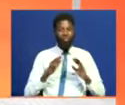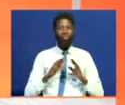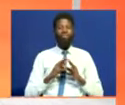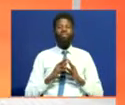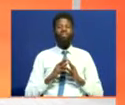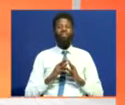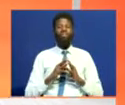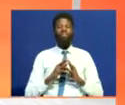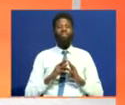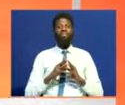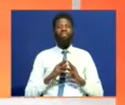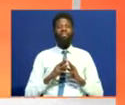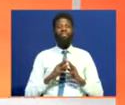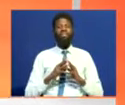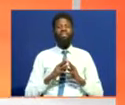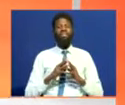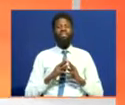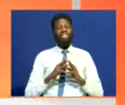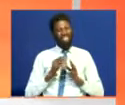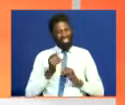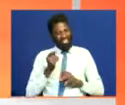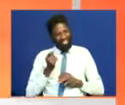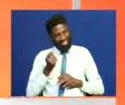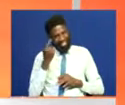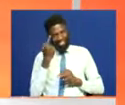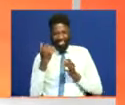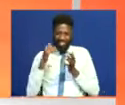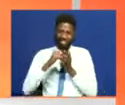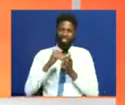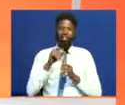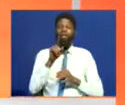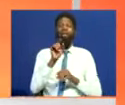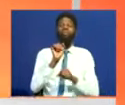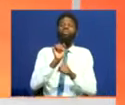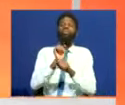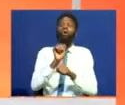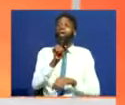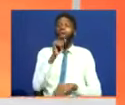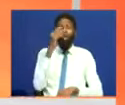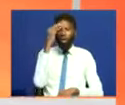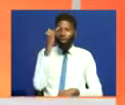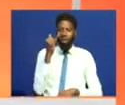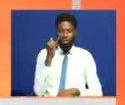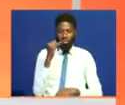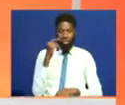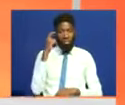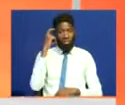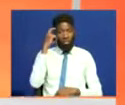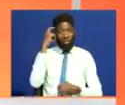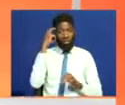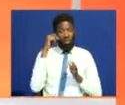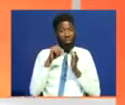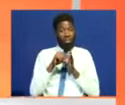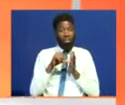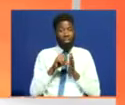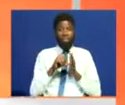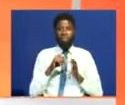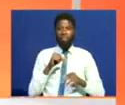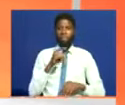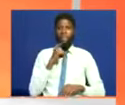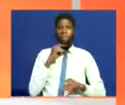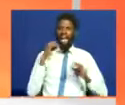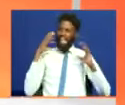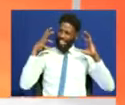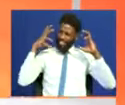they have to do it? Mental issues, you know, they're not maybe able, men are not able to come out and discuss their frustrations,